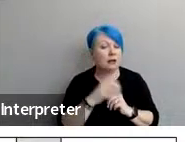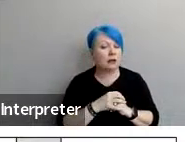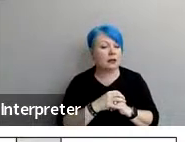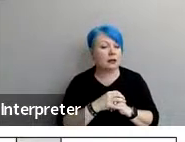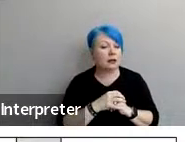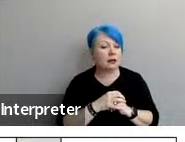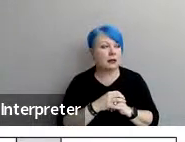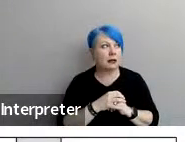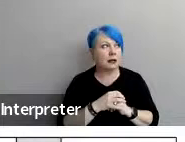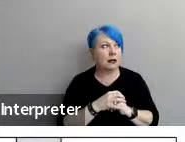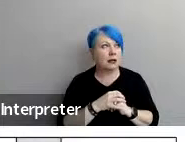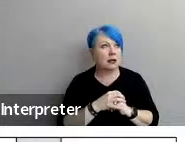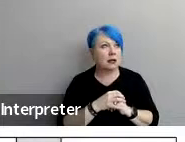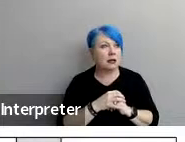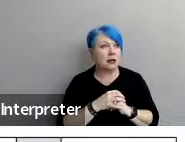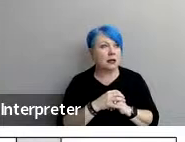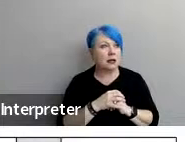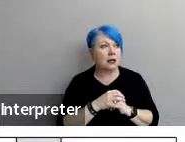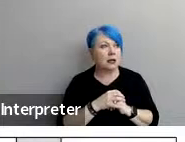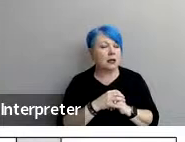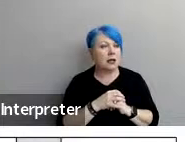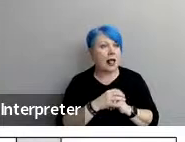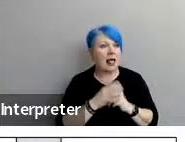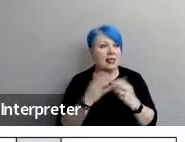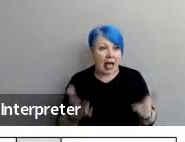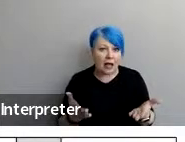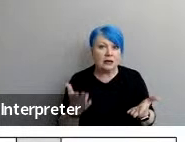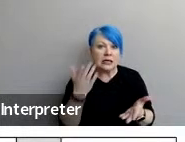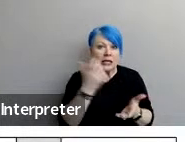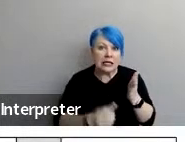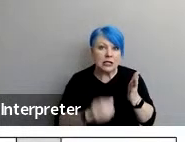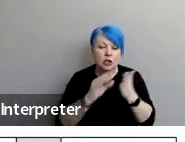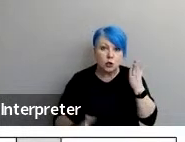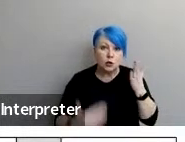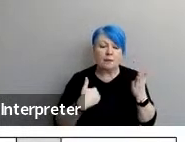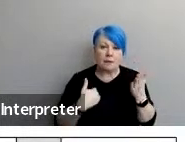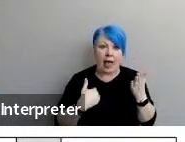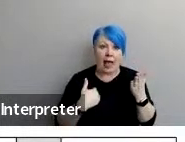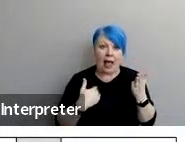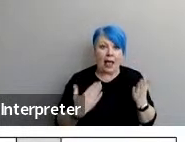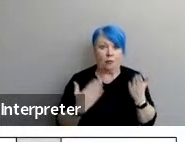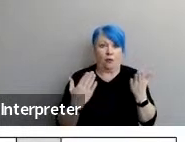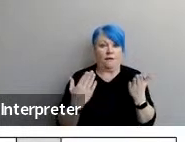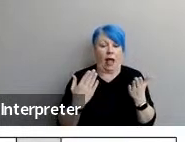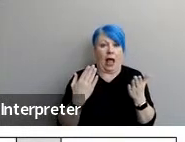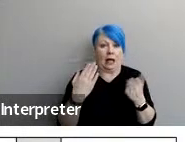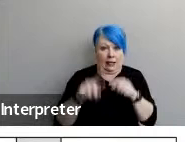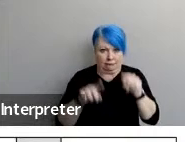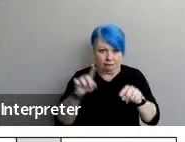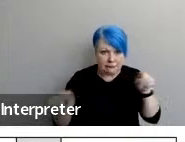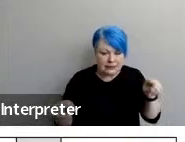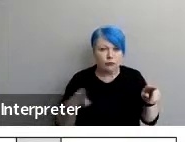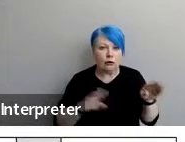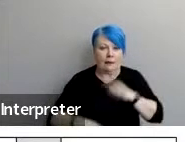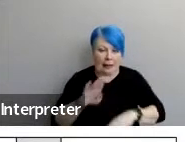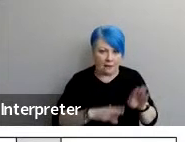individuals have differences. So those differences make us unique, and that's why diversity is key in STEM.